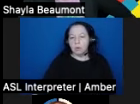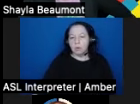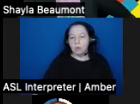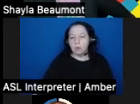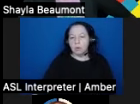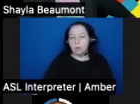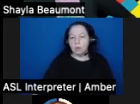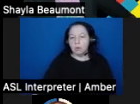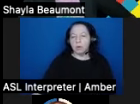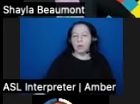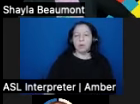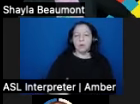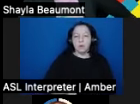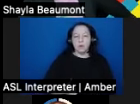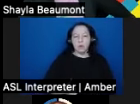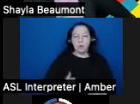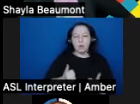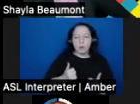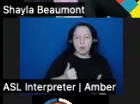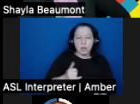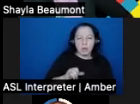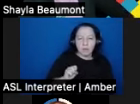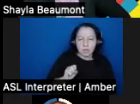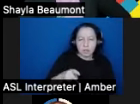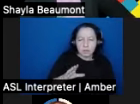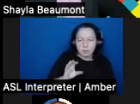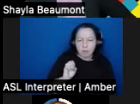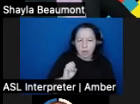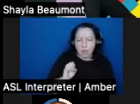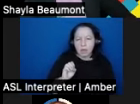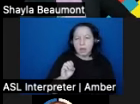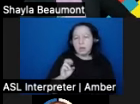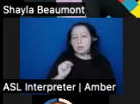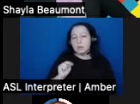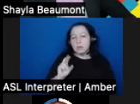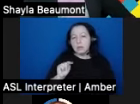Living in space, nuts, out of touch, dramatic. Thank you.